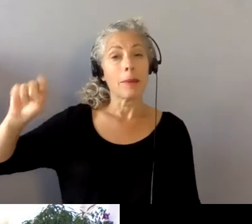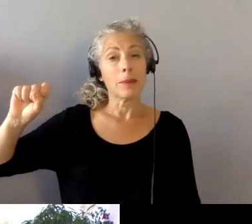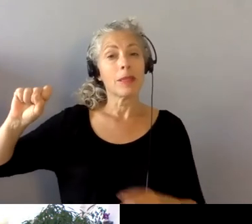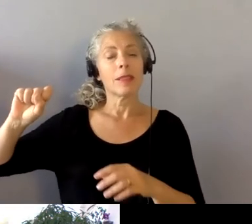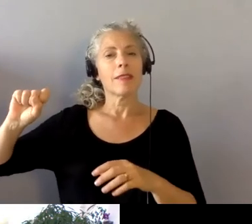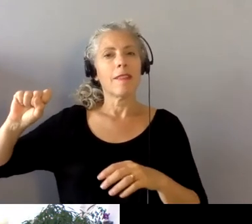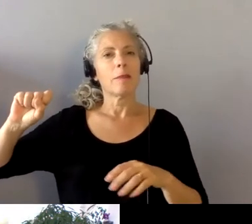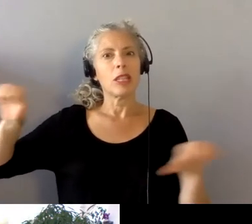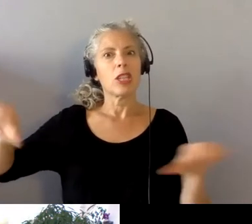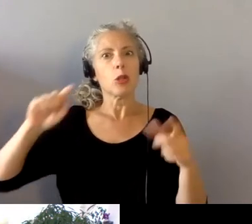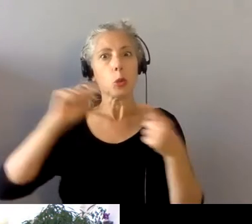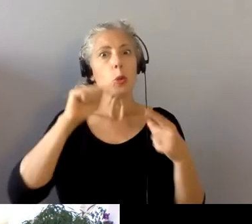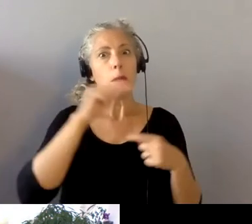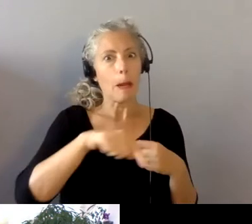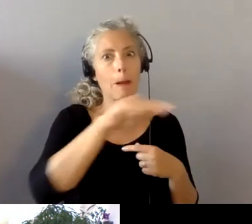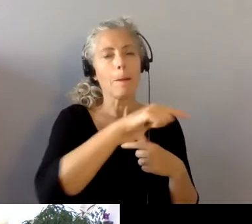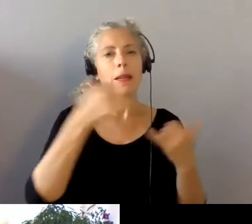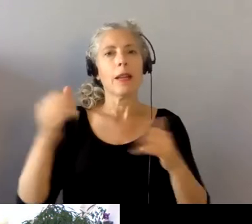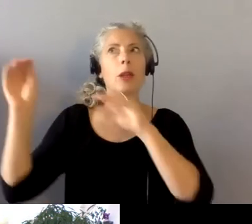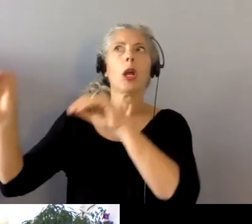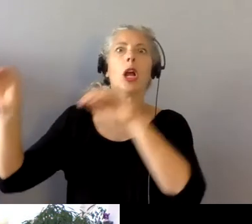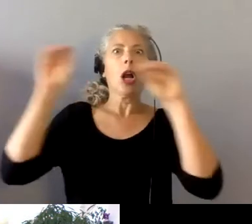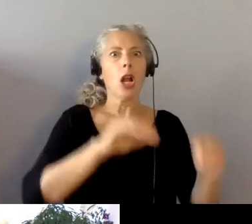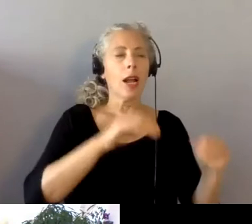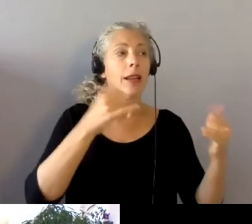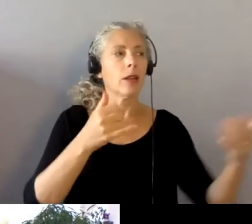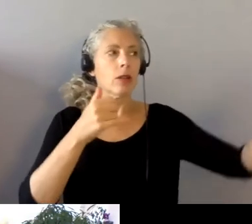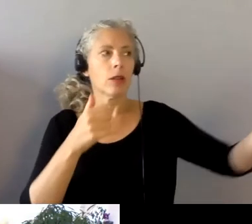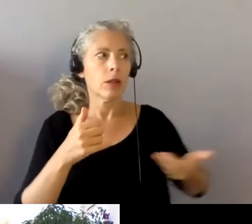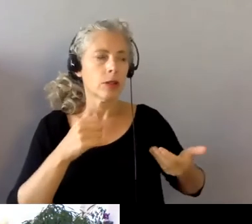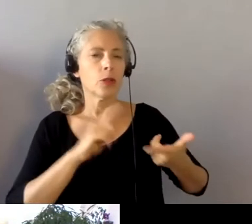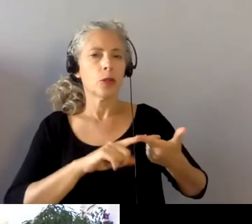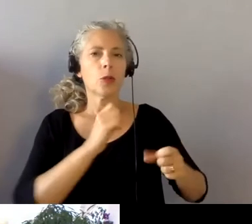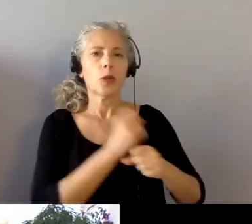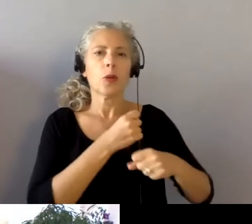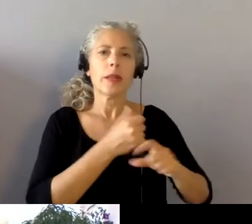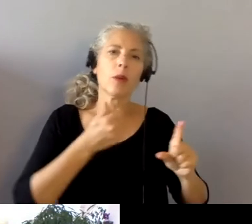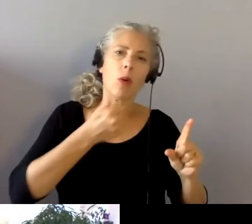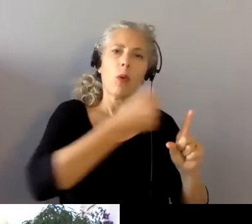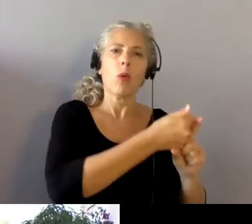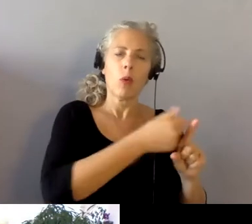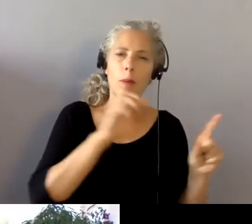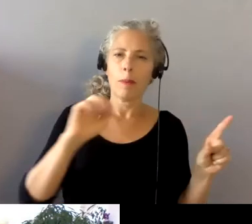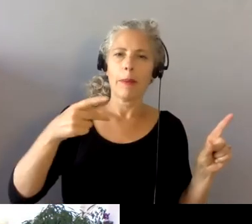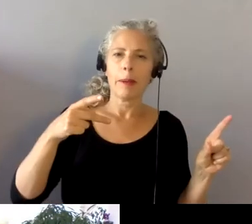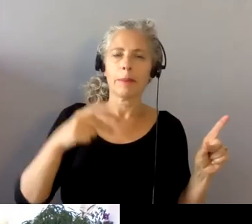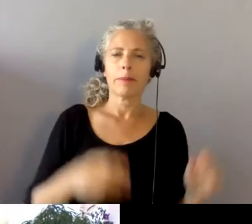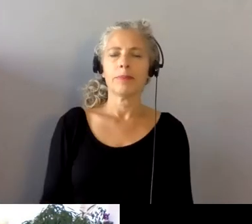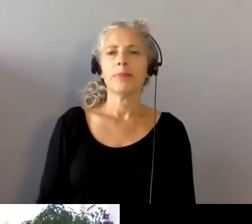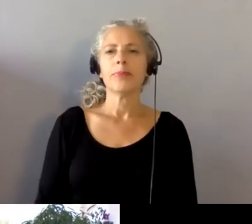them. And now they were here and being invited by you to create a new map, their own maps of the city they were in. I'm